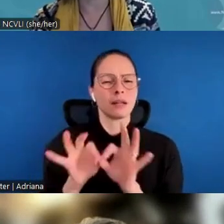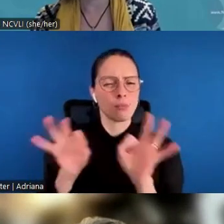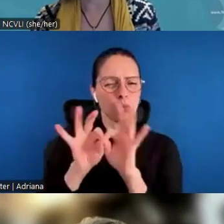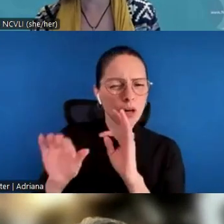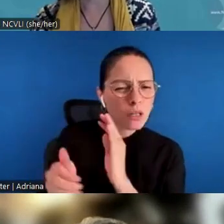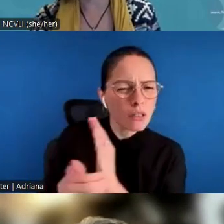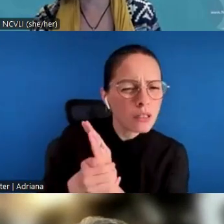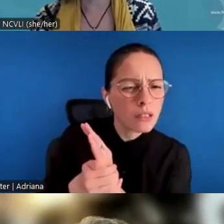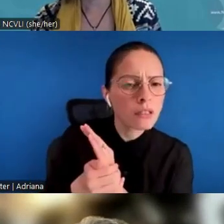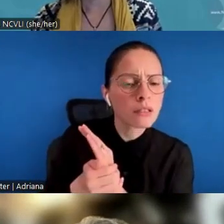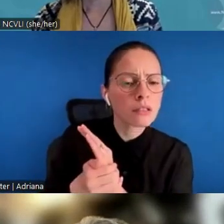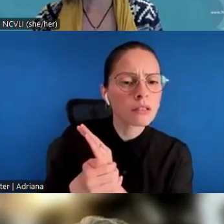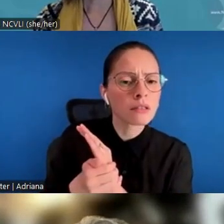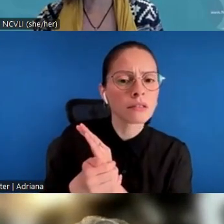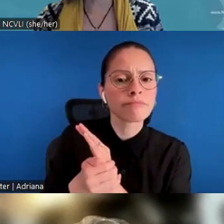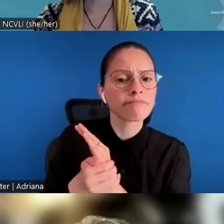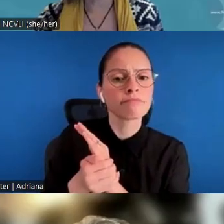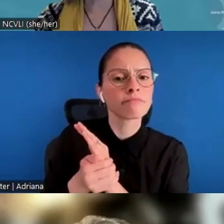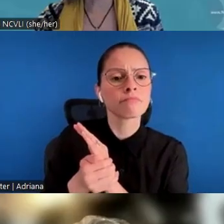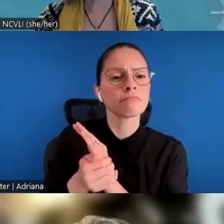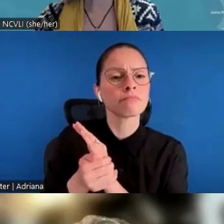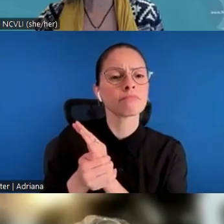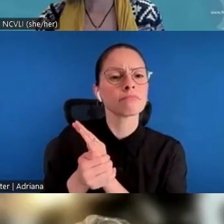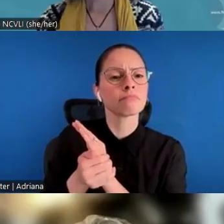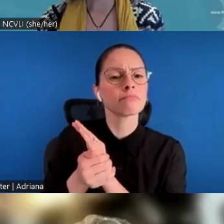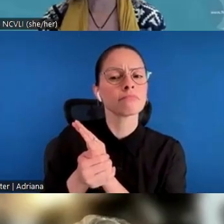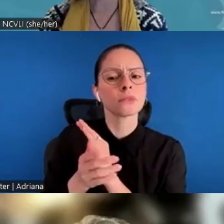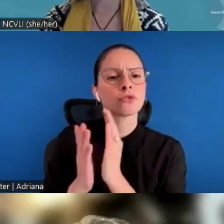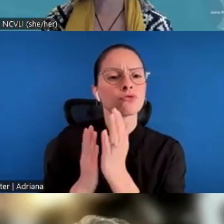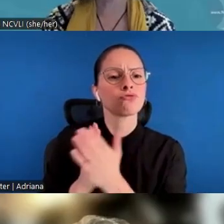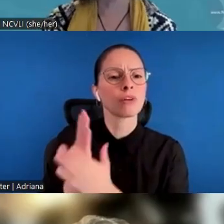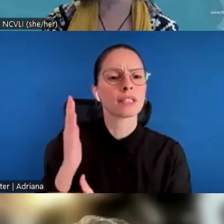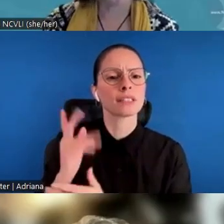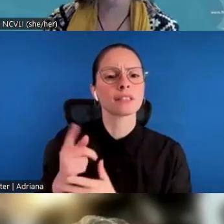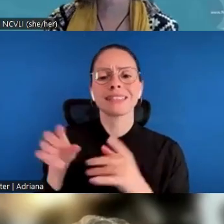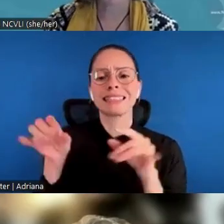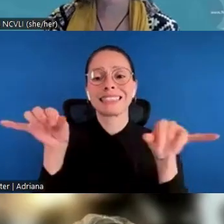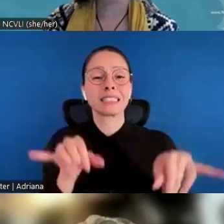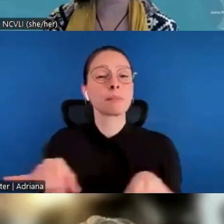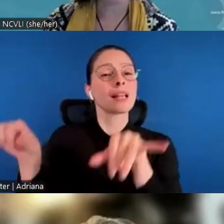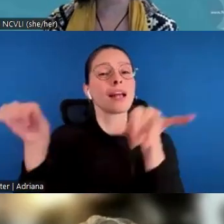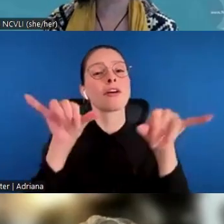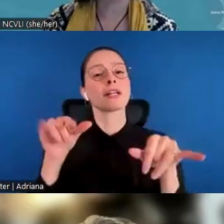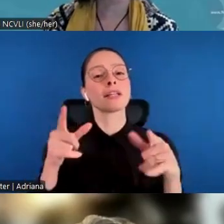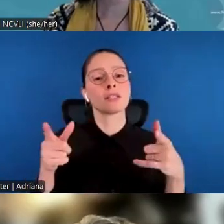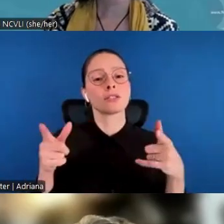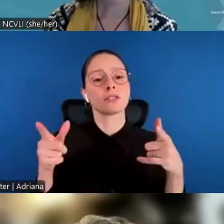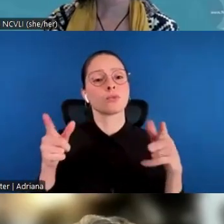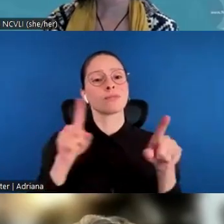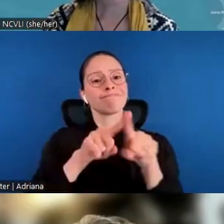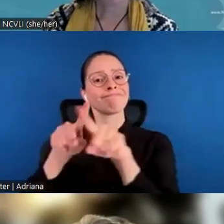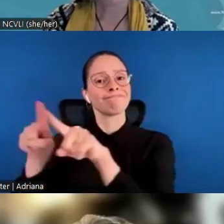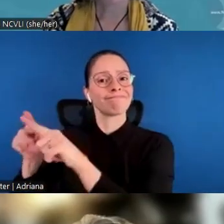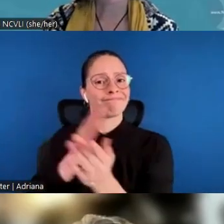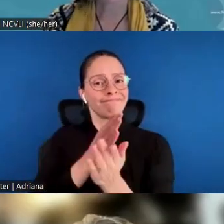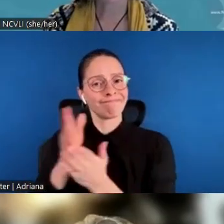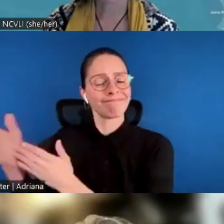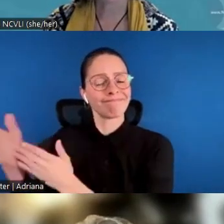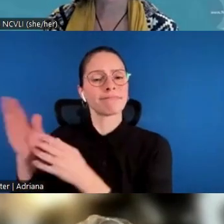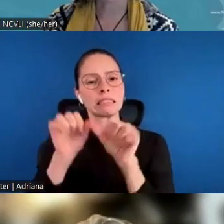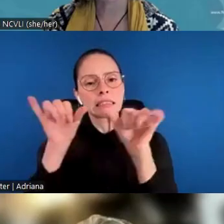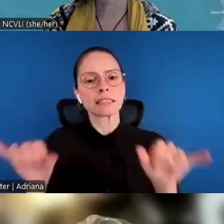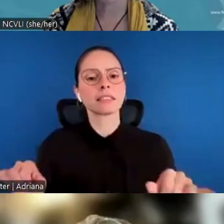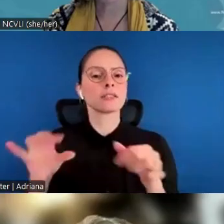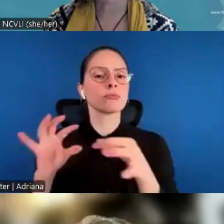added recently. There are similarities across systems about the rights, whether it's